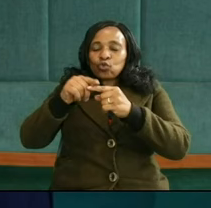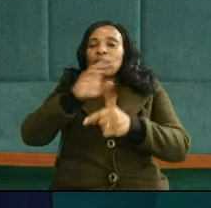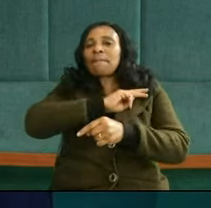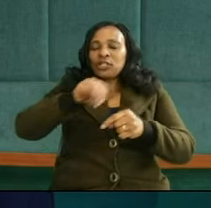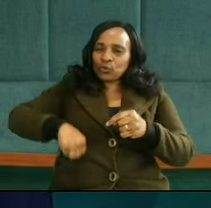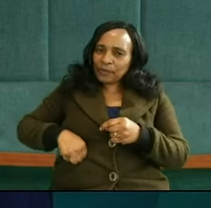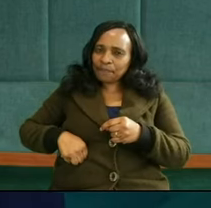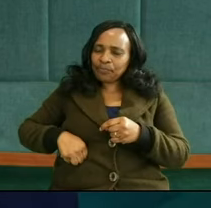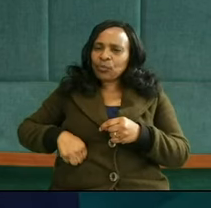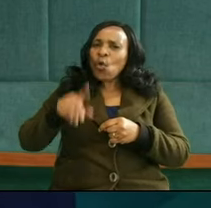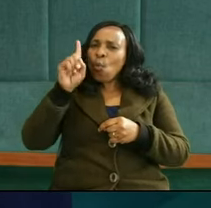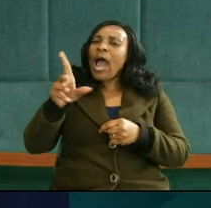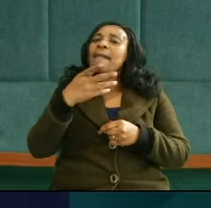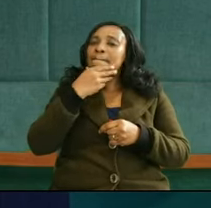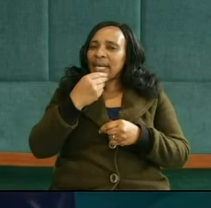telling Philip that